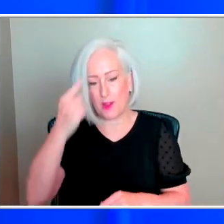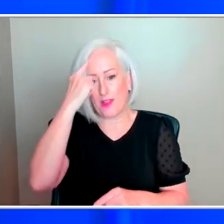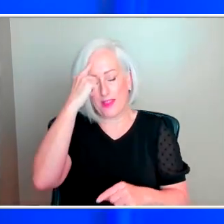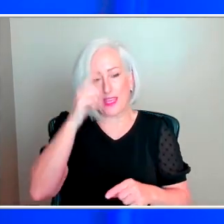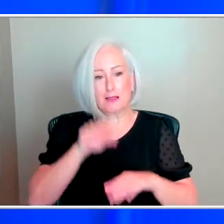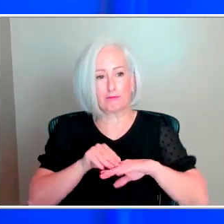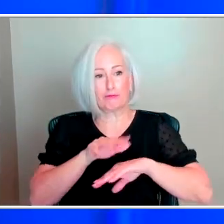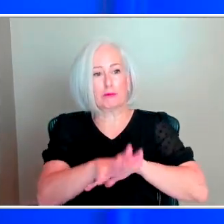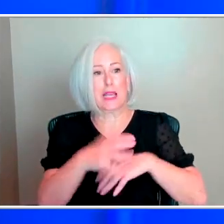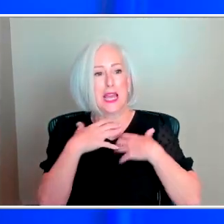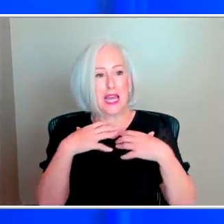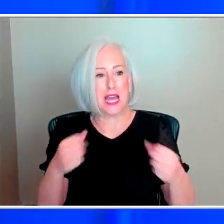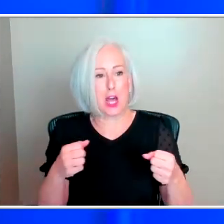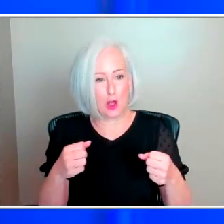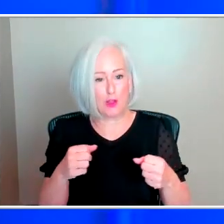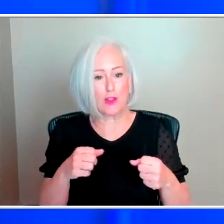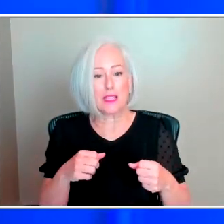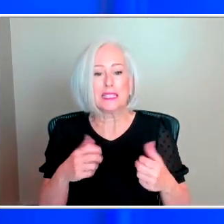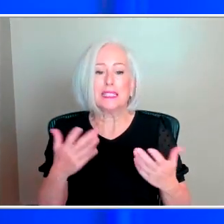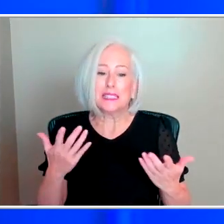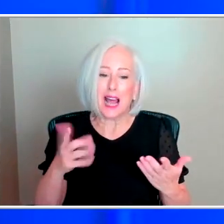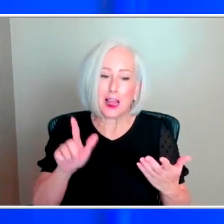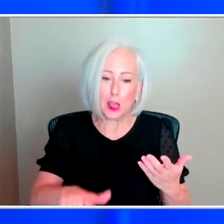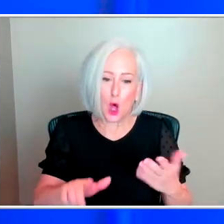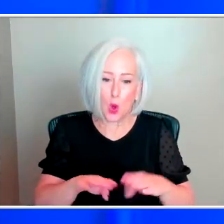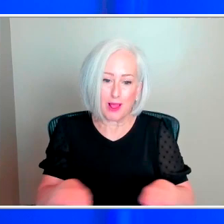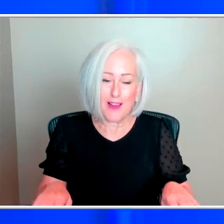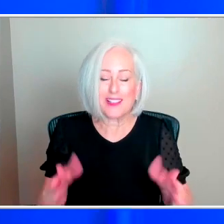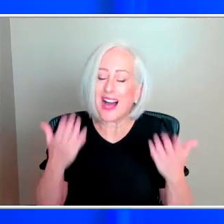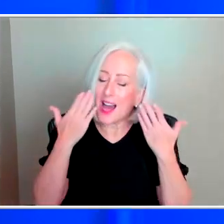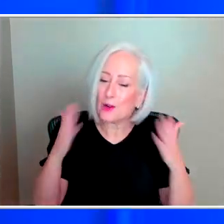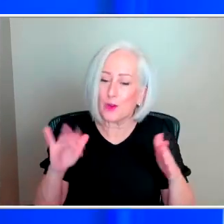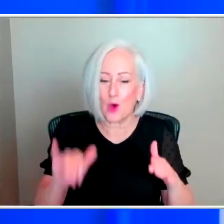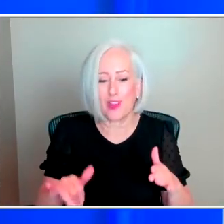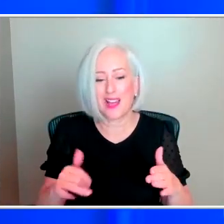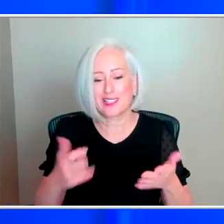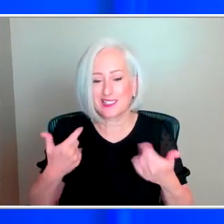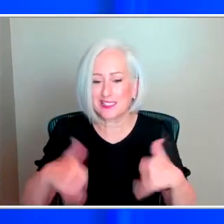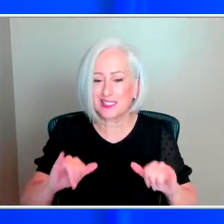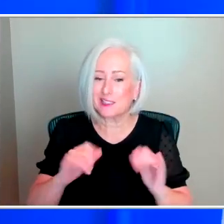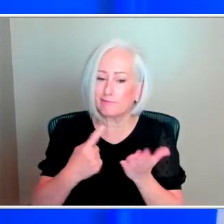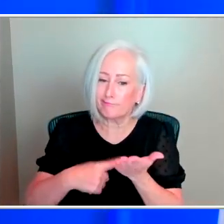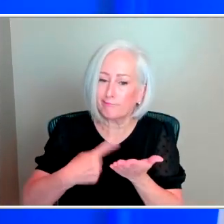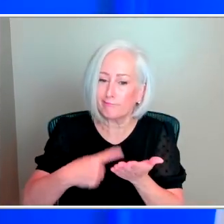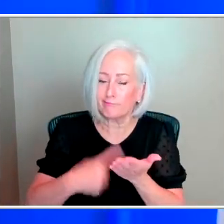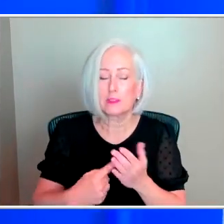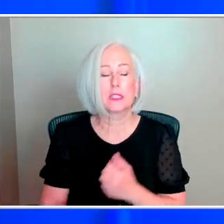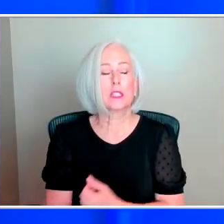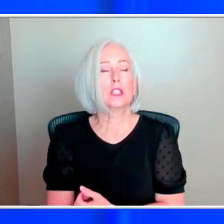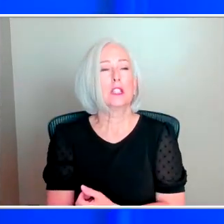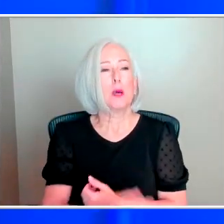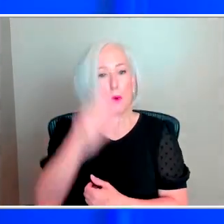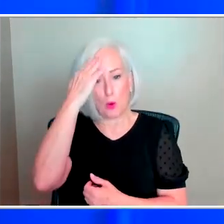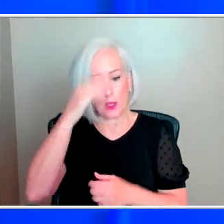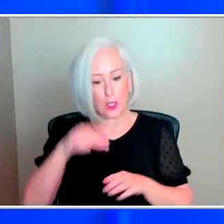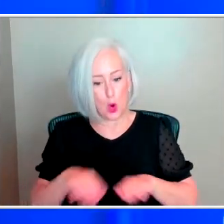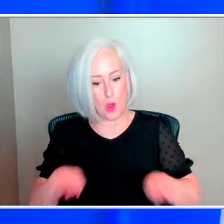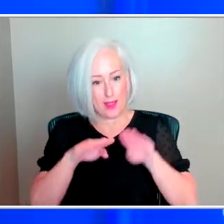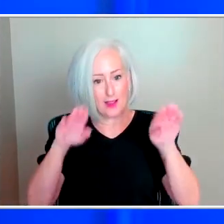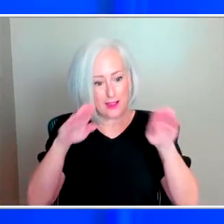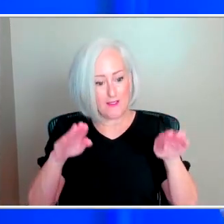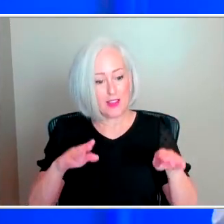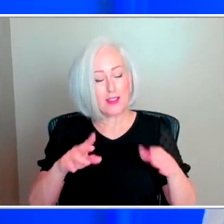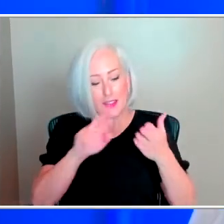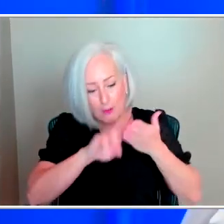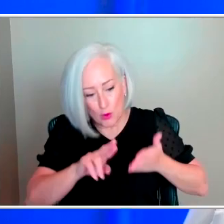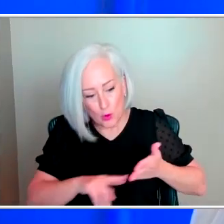very controversial. But again, we know at the levels, because they've done research on healthy people, what levels